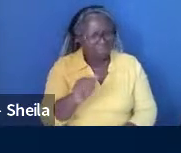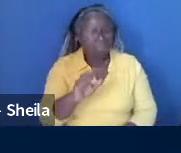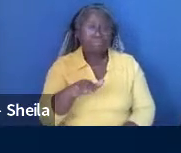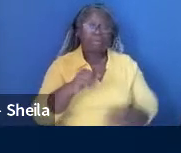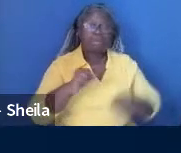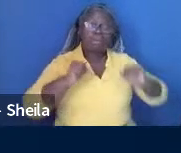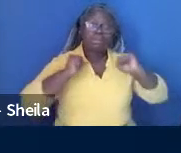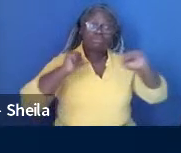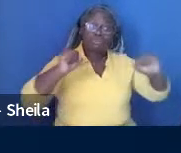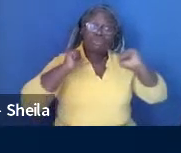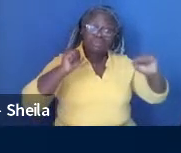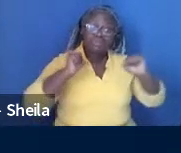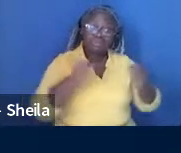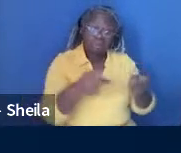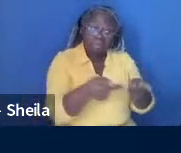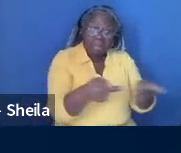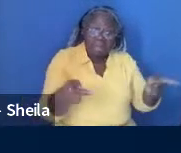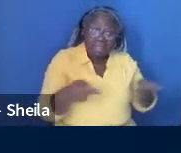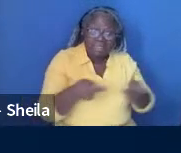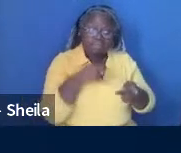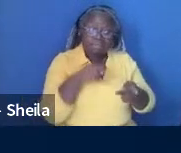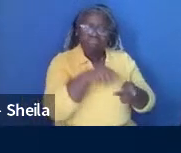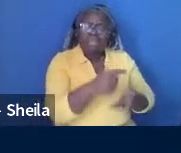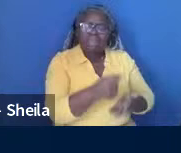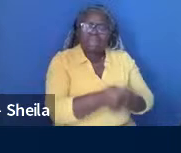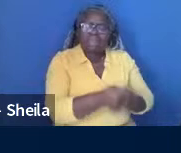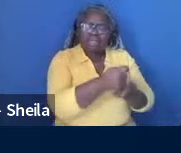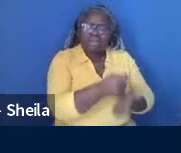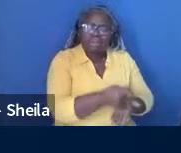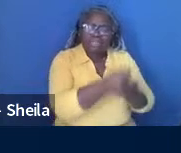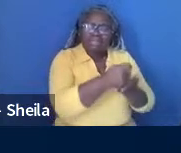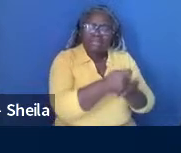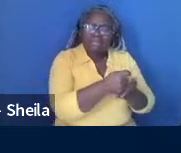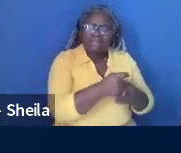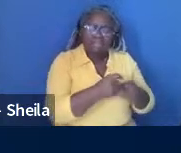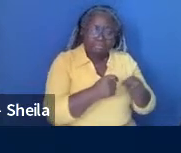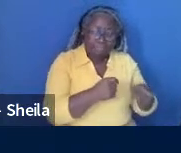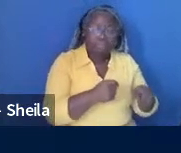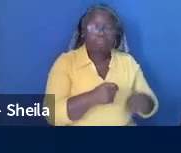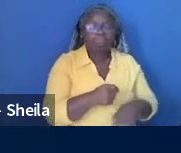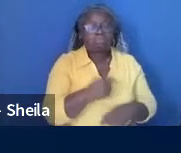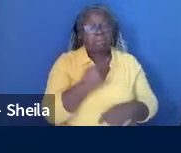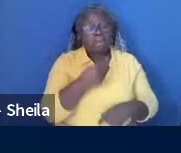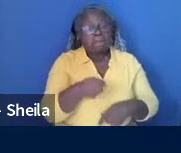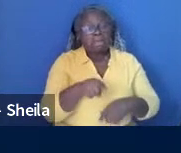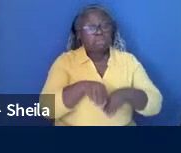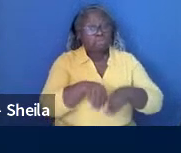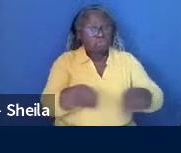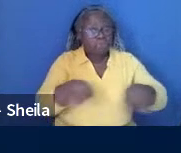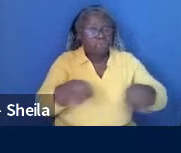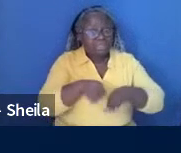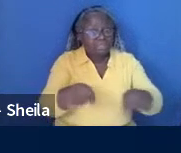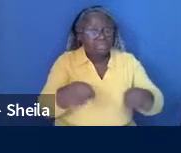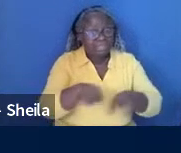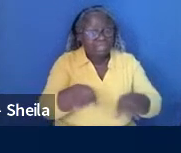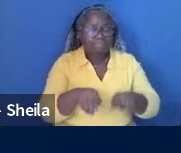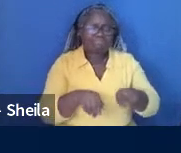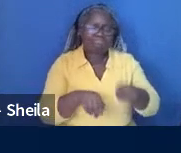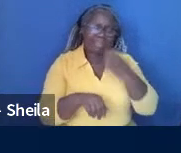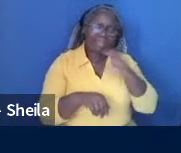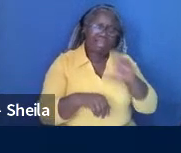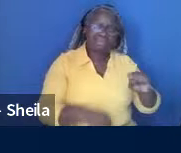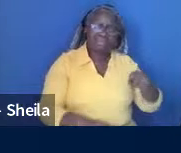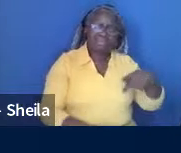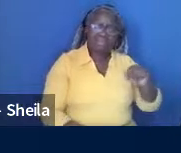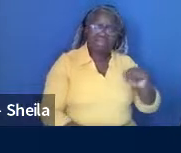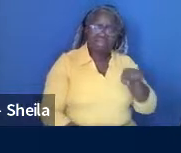staff, or the therapeutic pools and spas. If we could move on to my next slide, slide number 15. I just